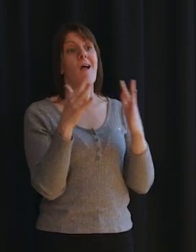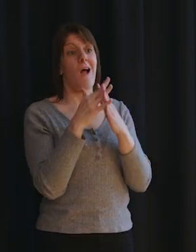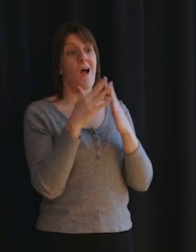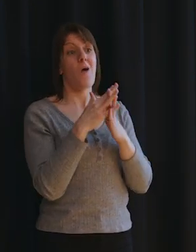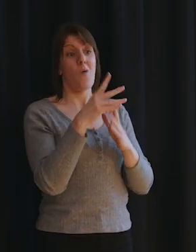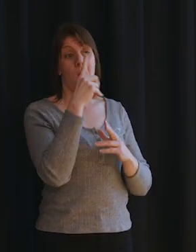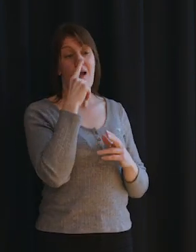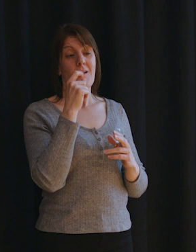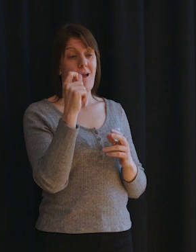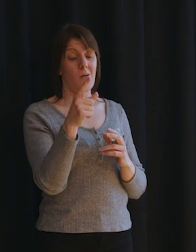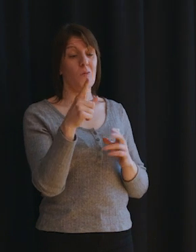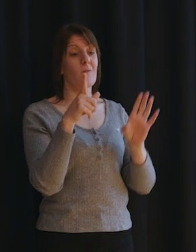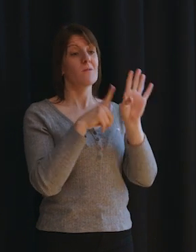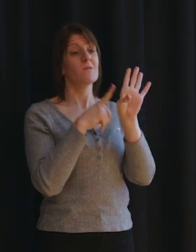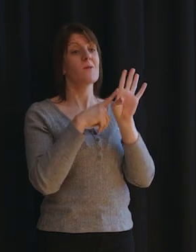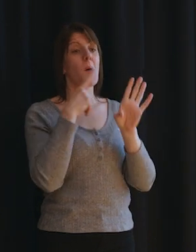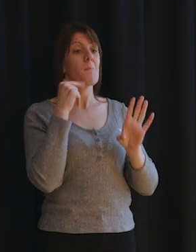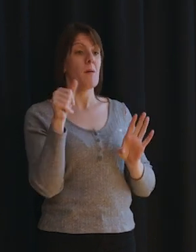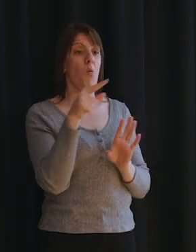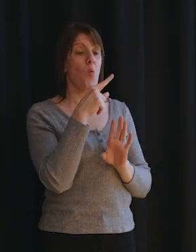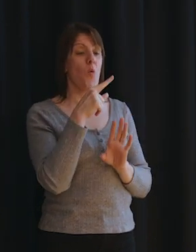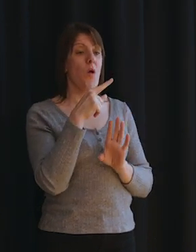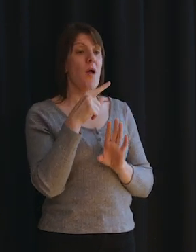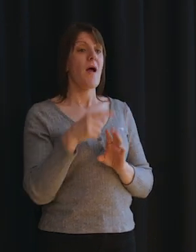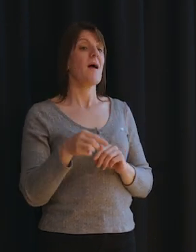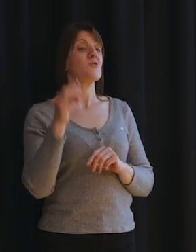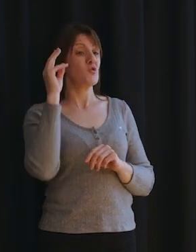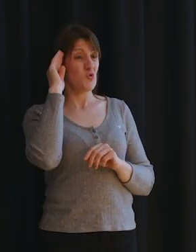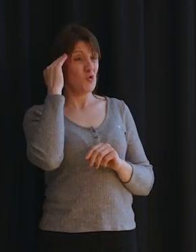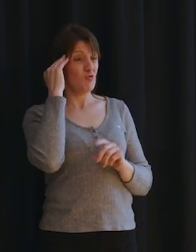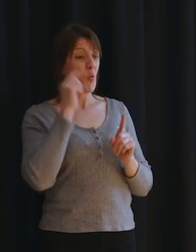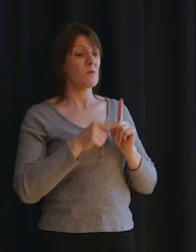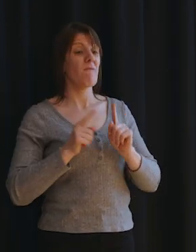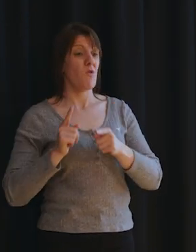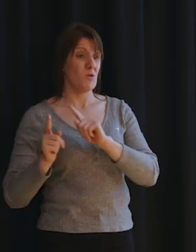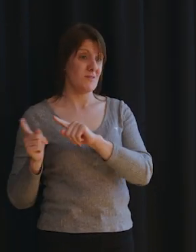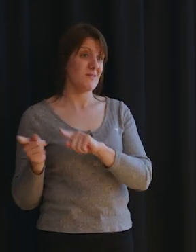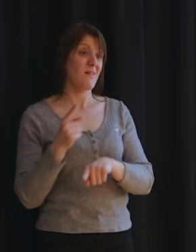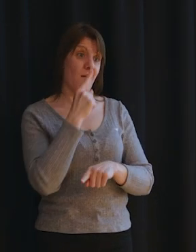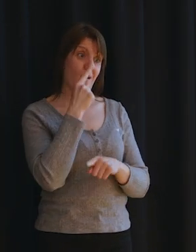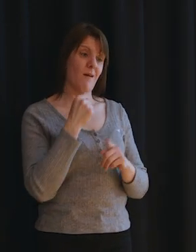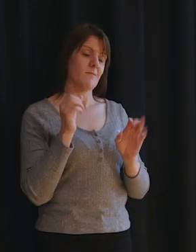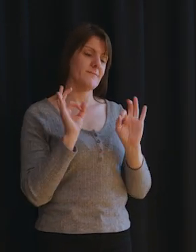and neurodiversity as well, which I'll come on to in a moment or two.